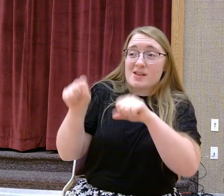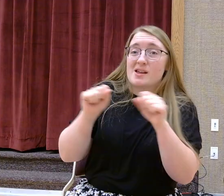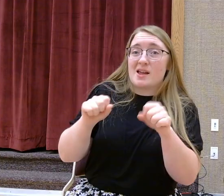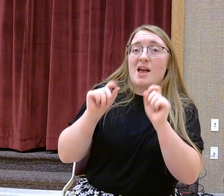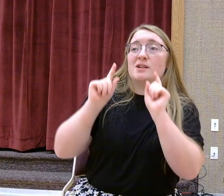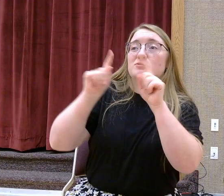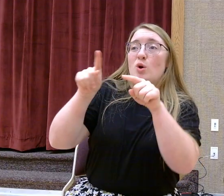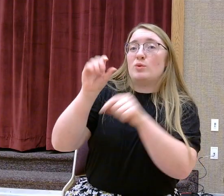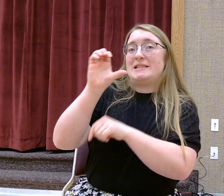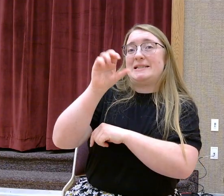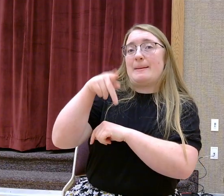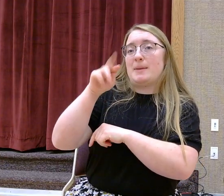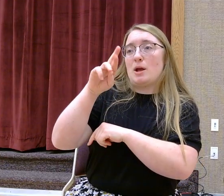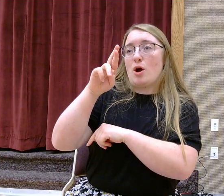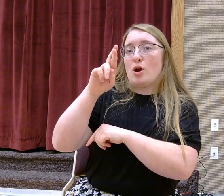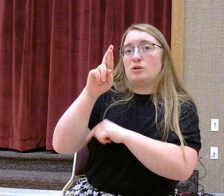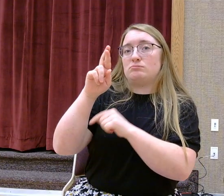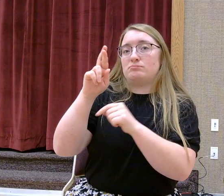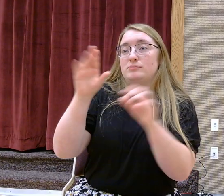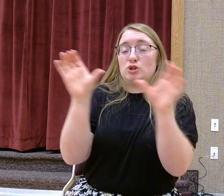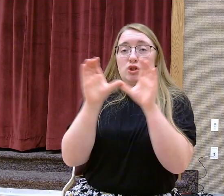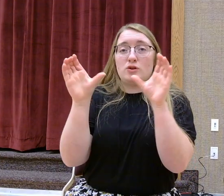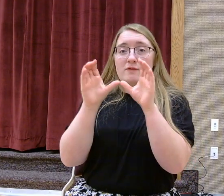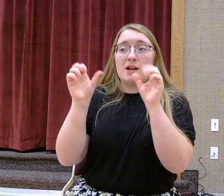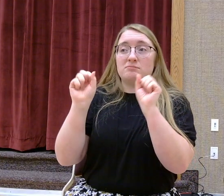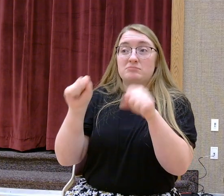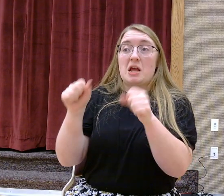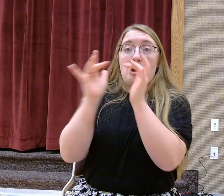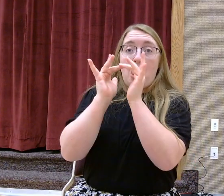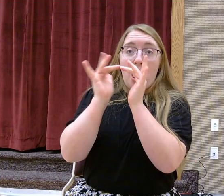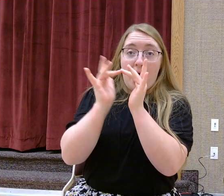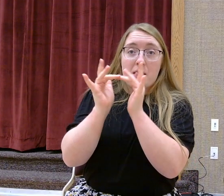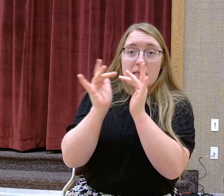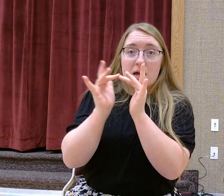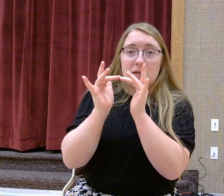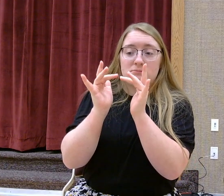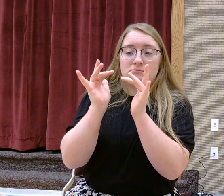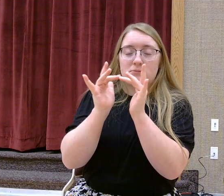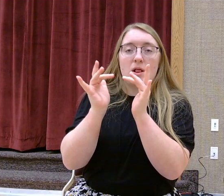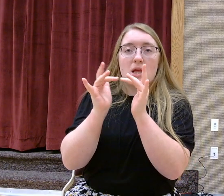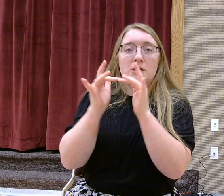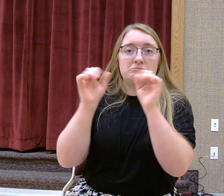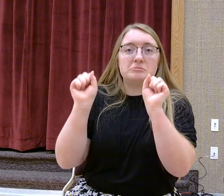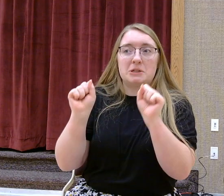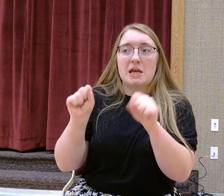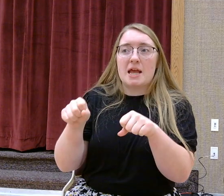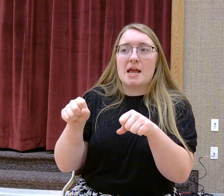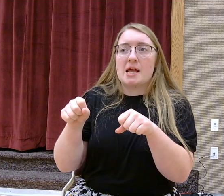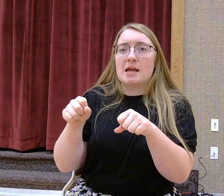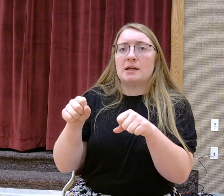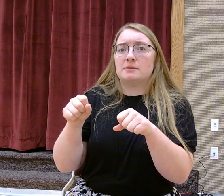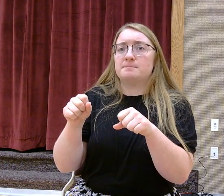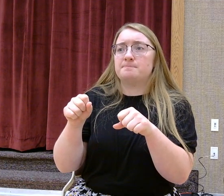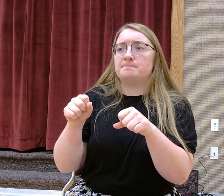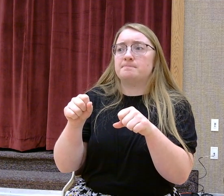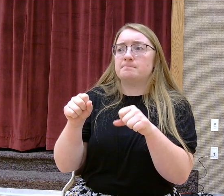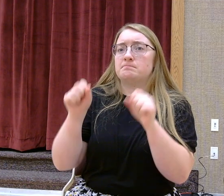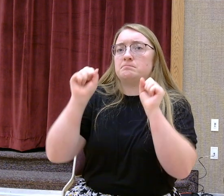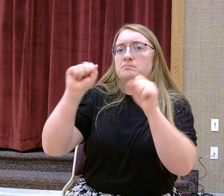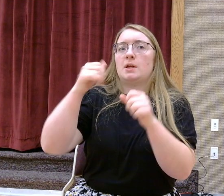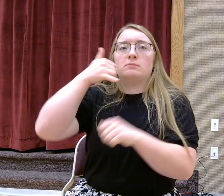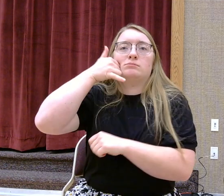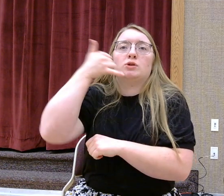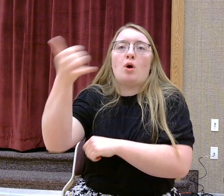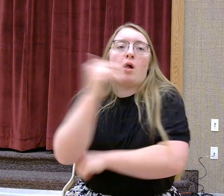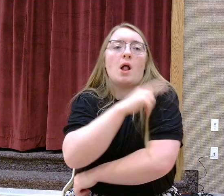you do that? You can actually do it online nowadays. You can do it online, but there's certain pieces. You can even call the hospital. They